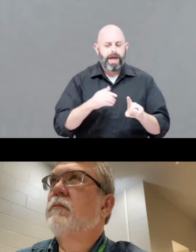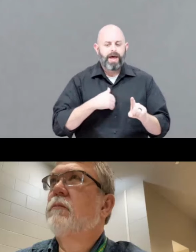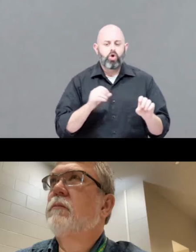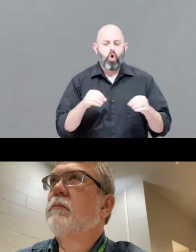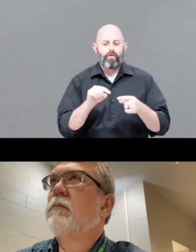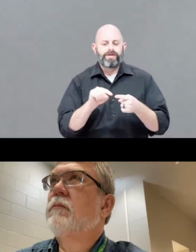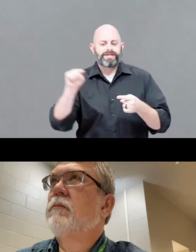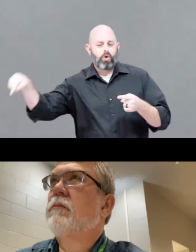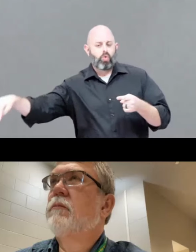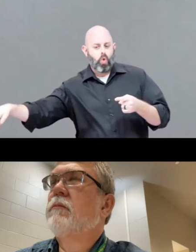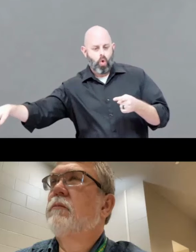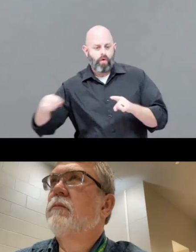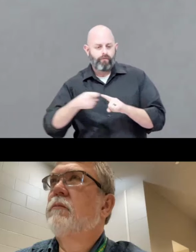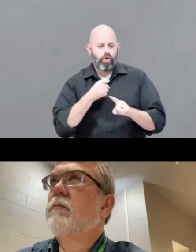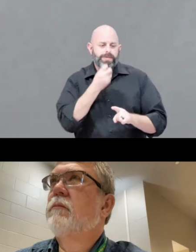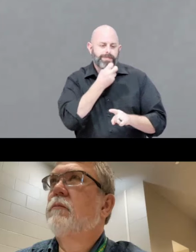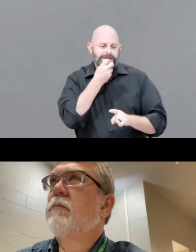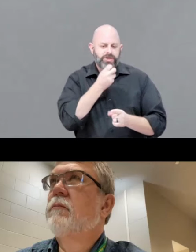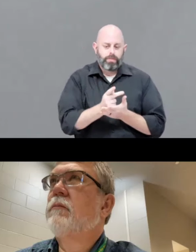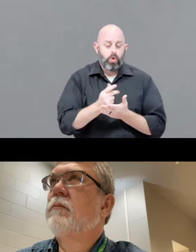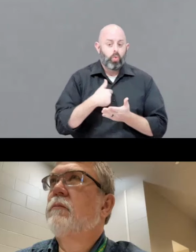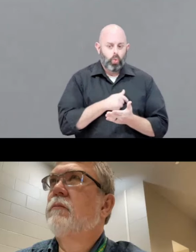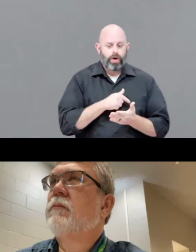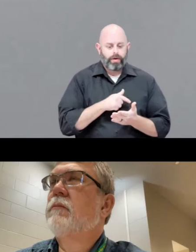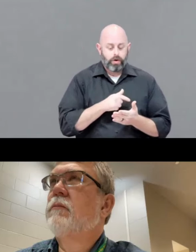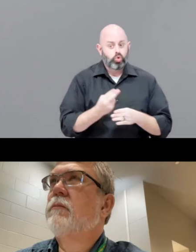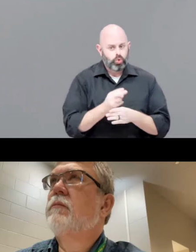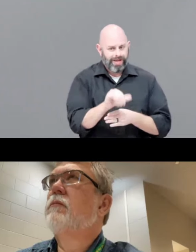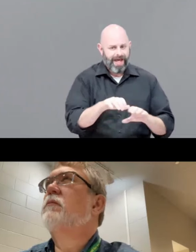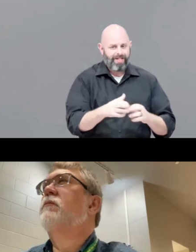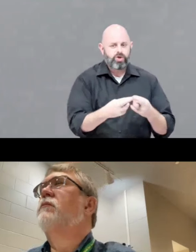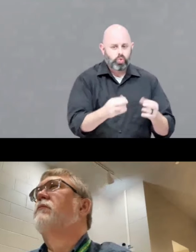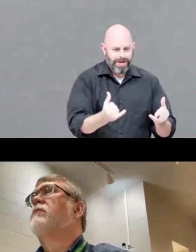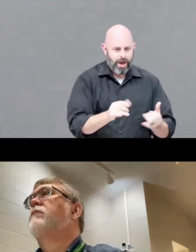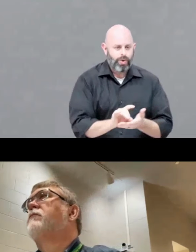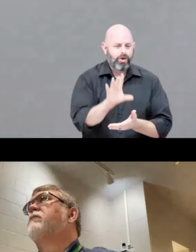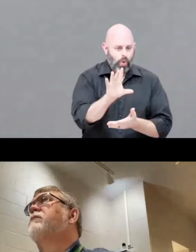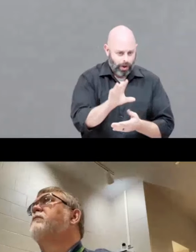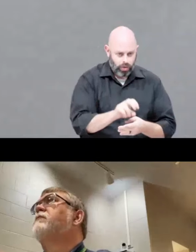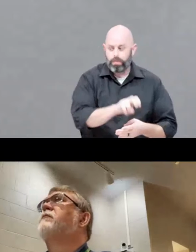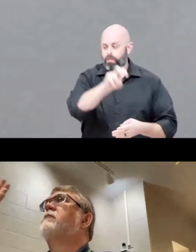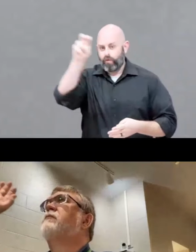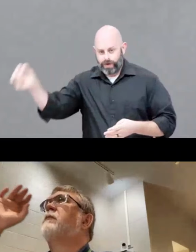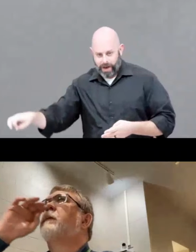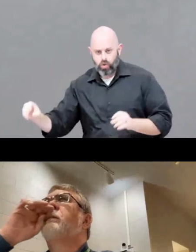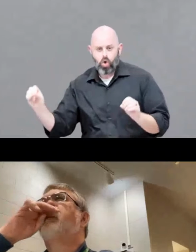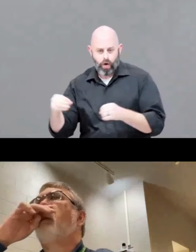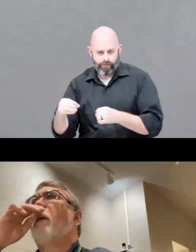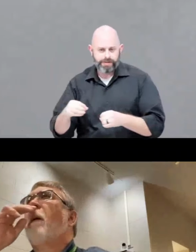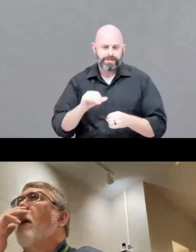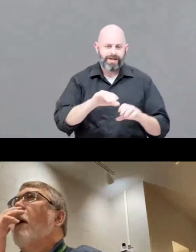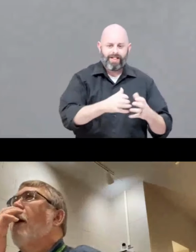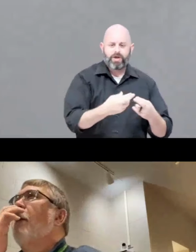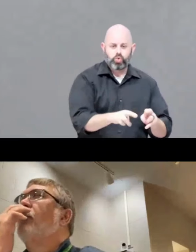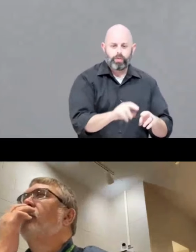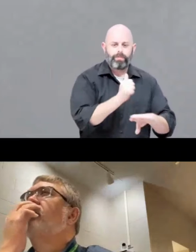hall from her. So we're moving her to the office and making the classroom a classroom